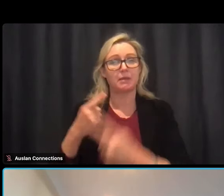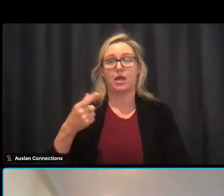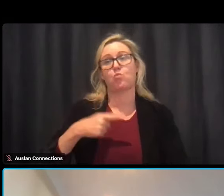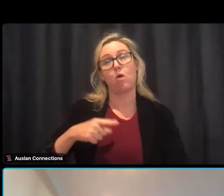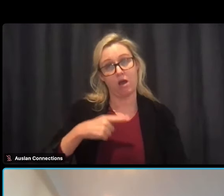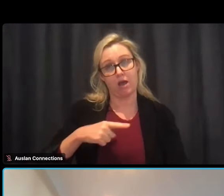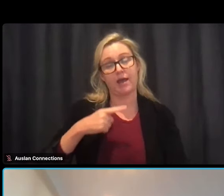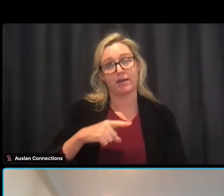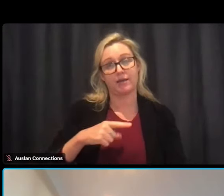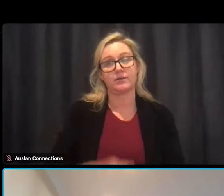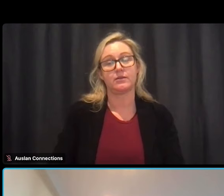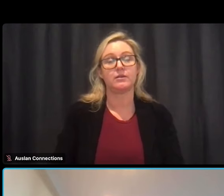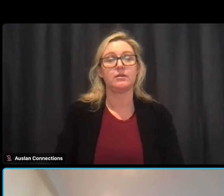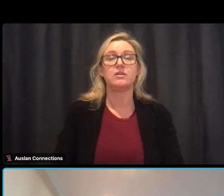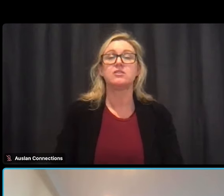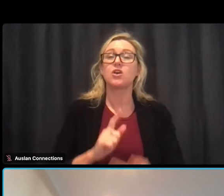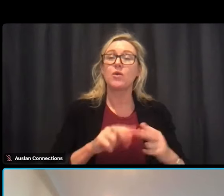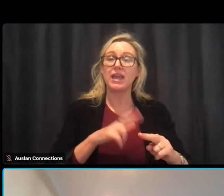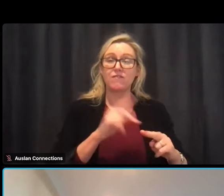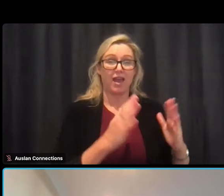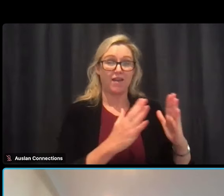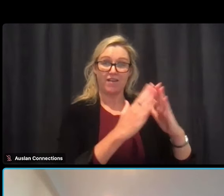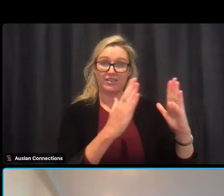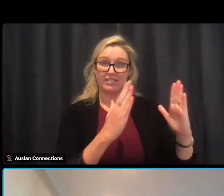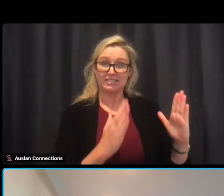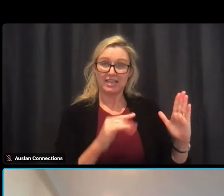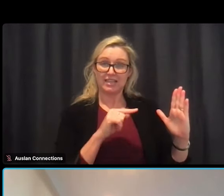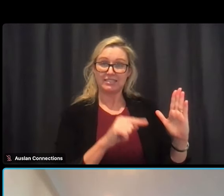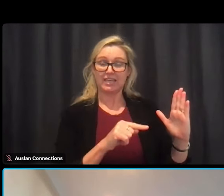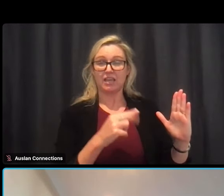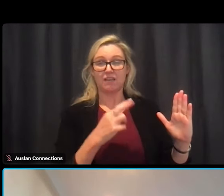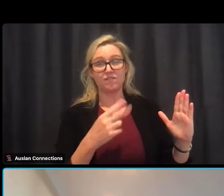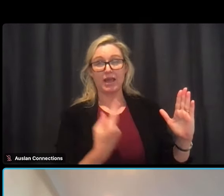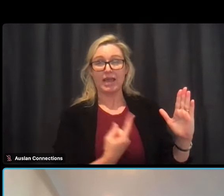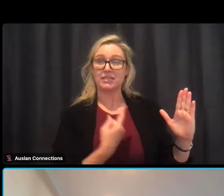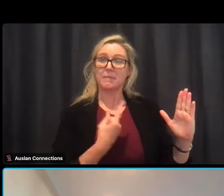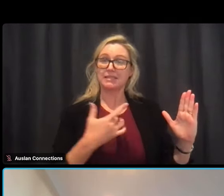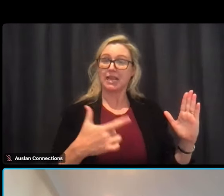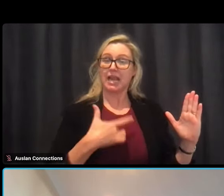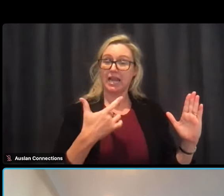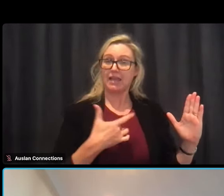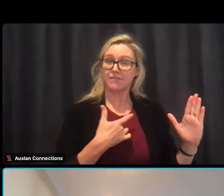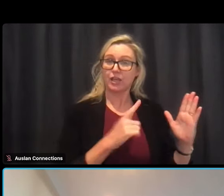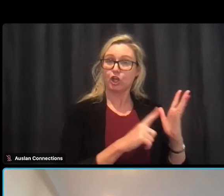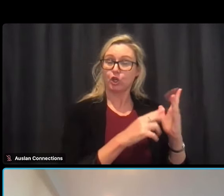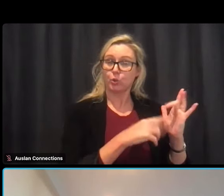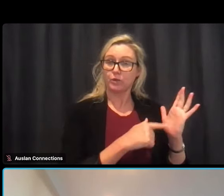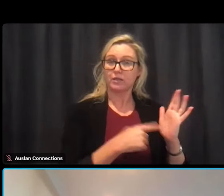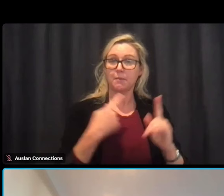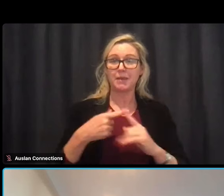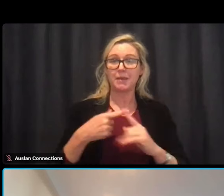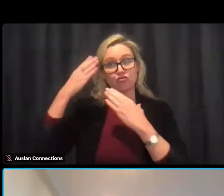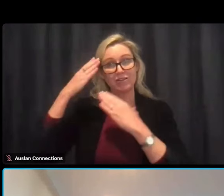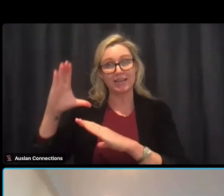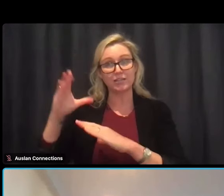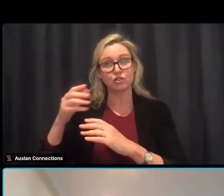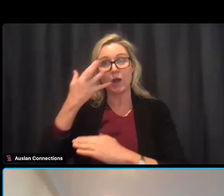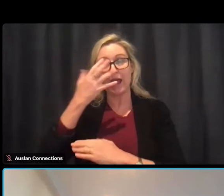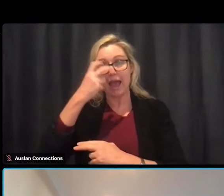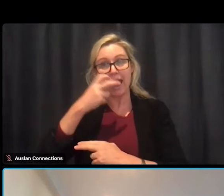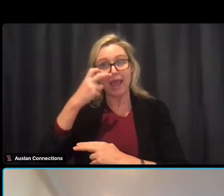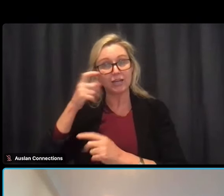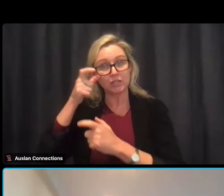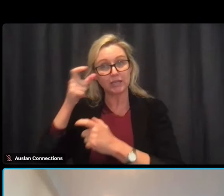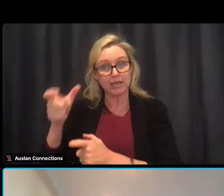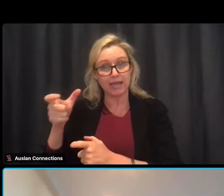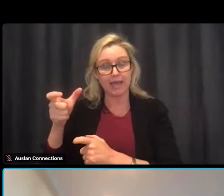facility that's coexists as an independent living unit and a residential aged care, and make an allocation,